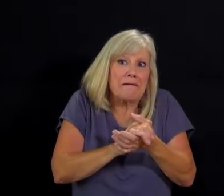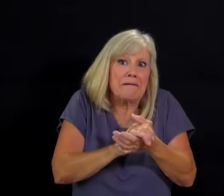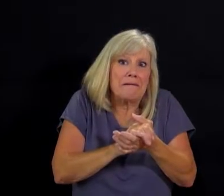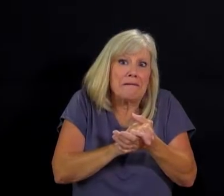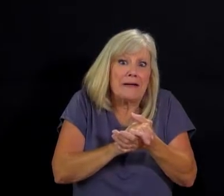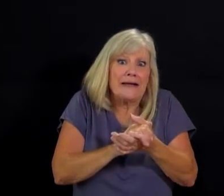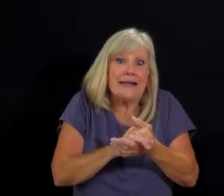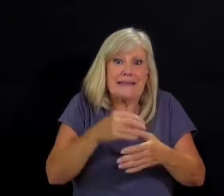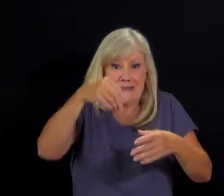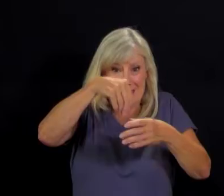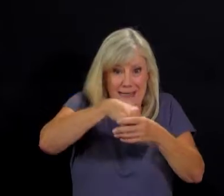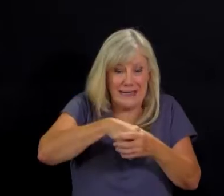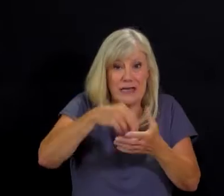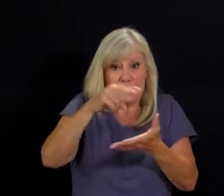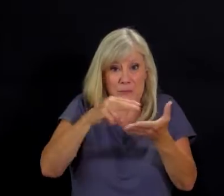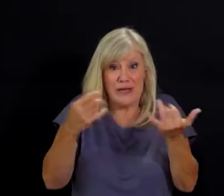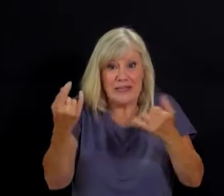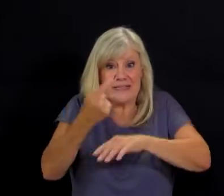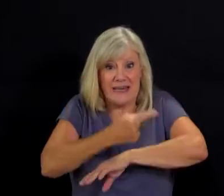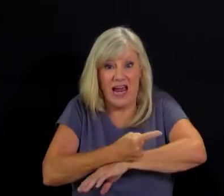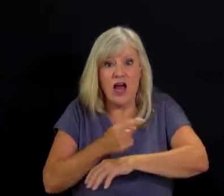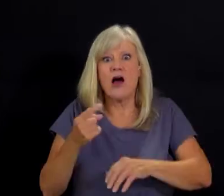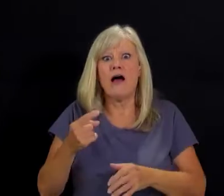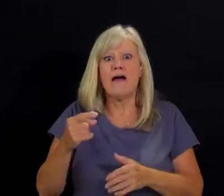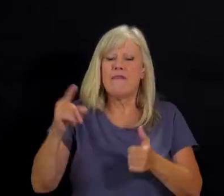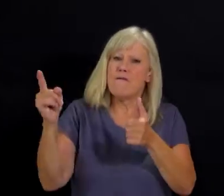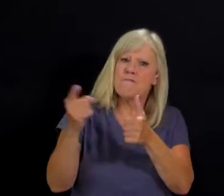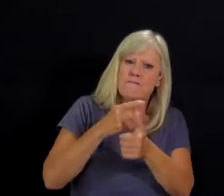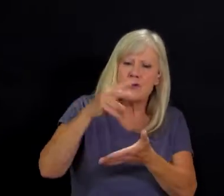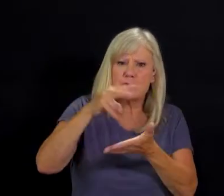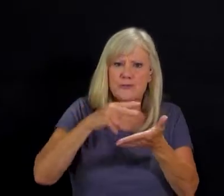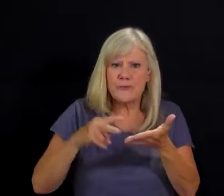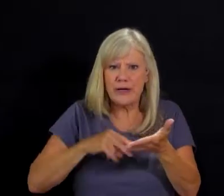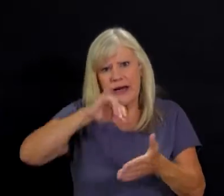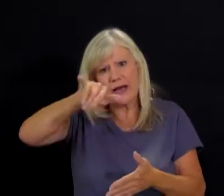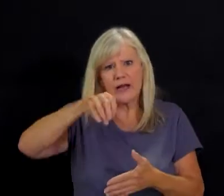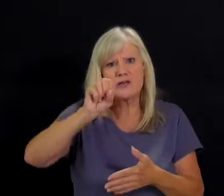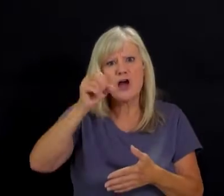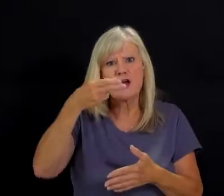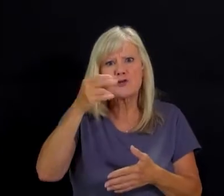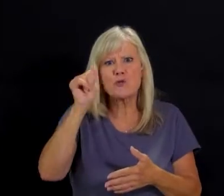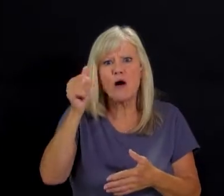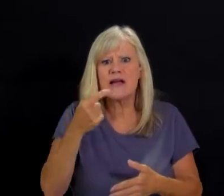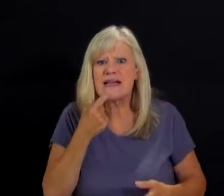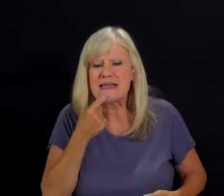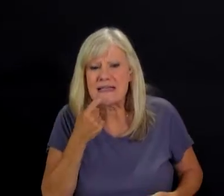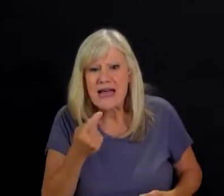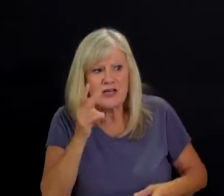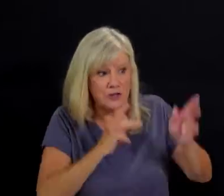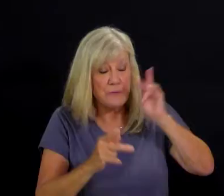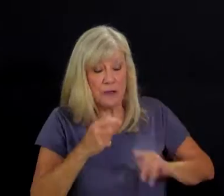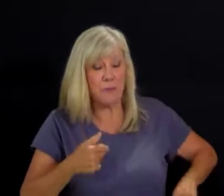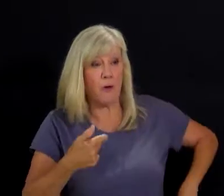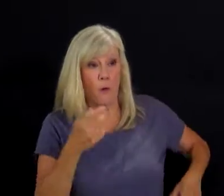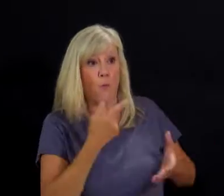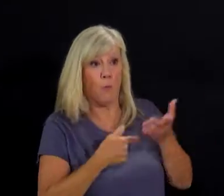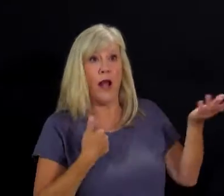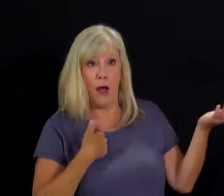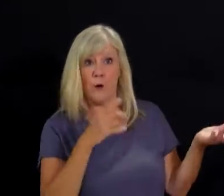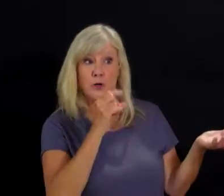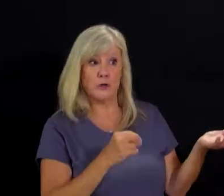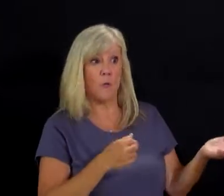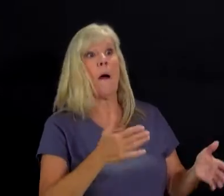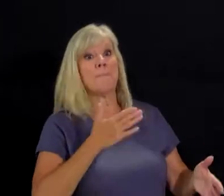Sunday. Joshua, in the first reading, spells it out succinctly to the people what he is going to do. As for me and